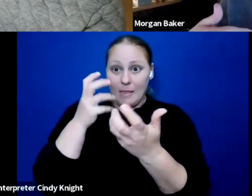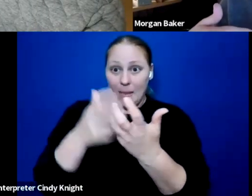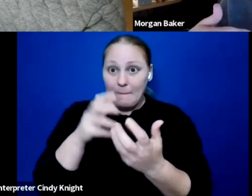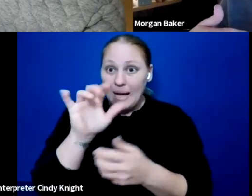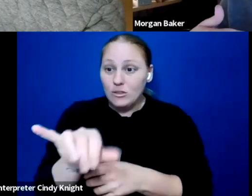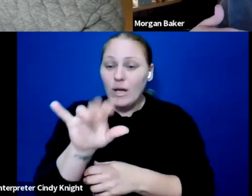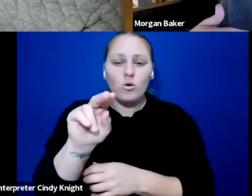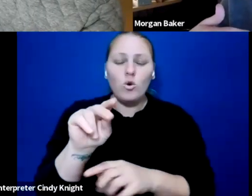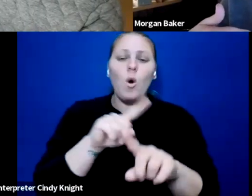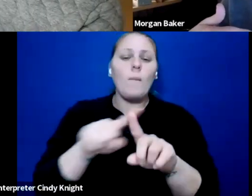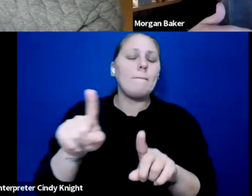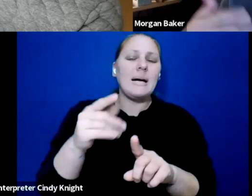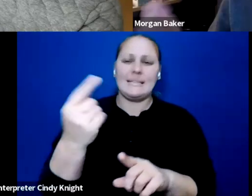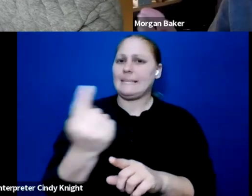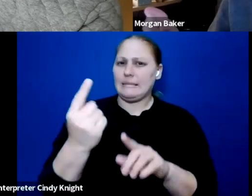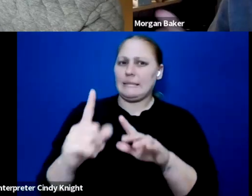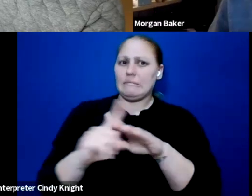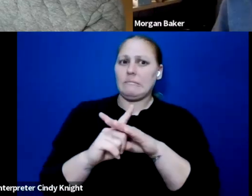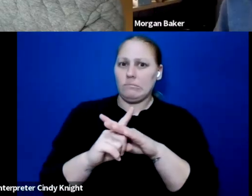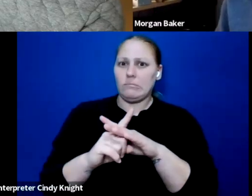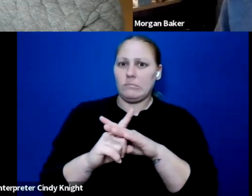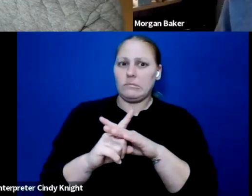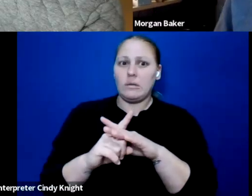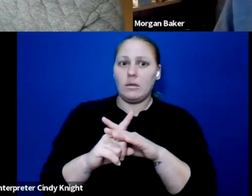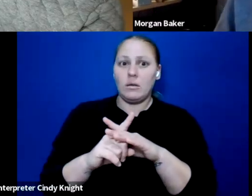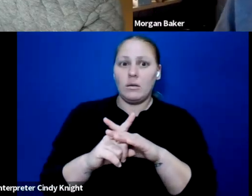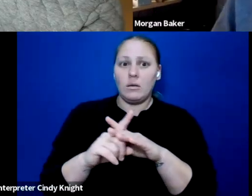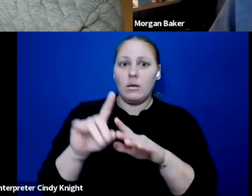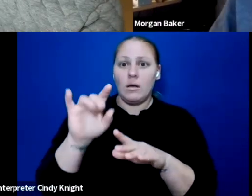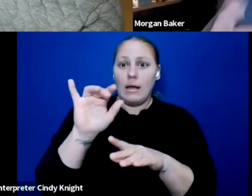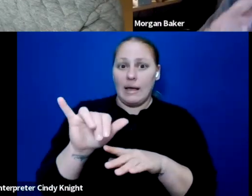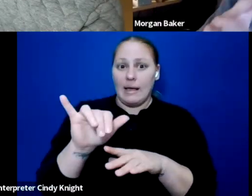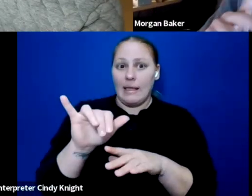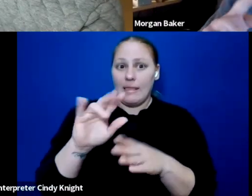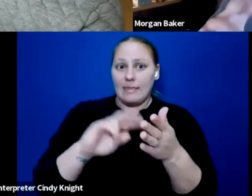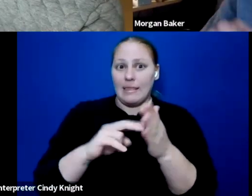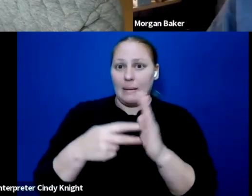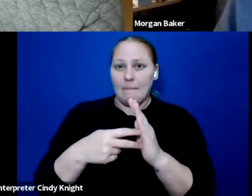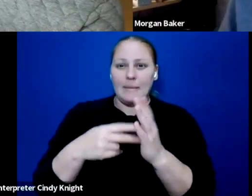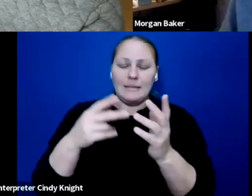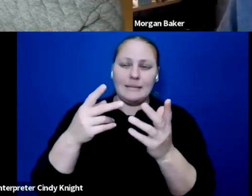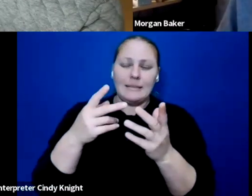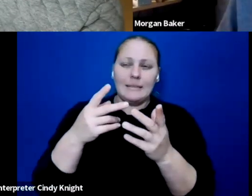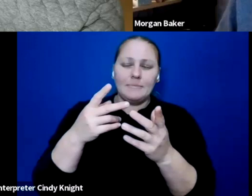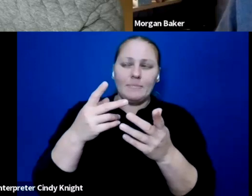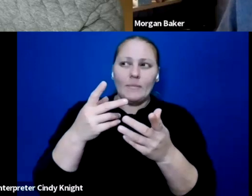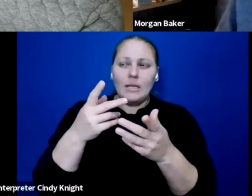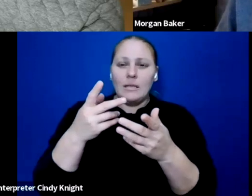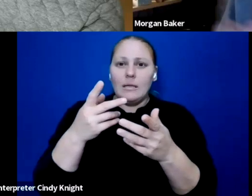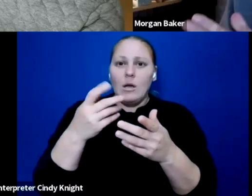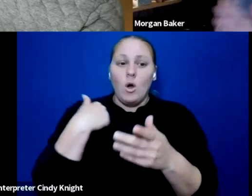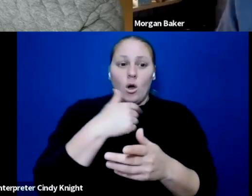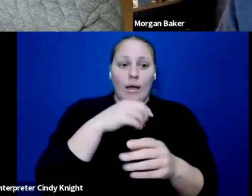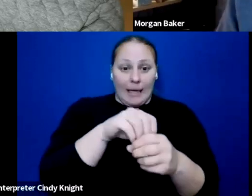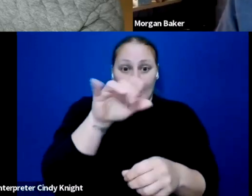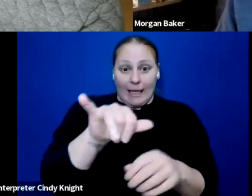and rather than marking it as a valid call, transactional, there's just a way to differentiate between the two. So we know in the system